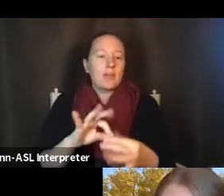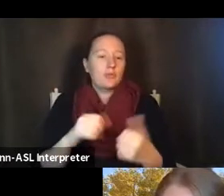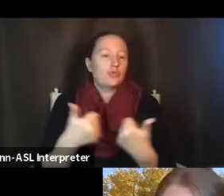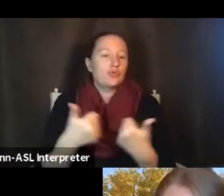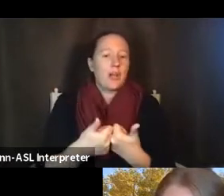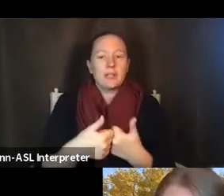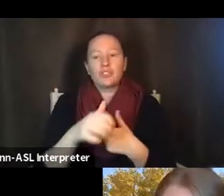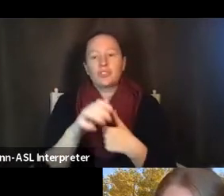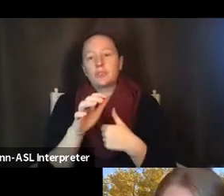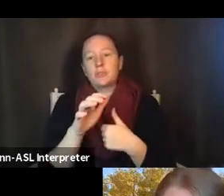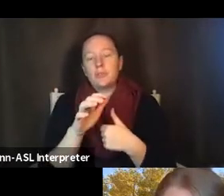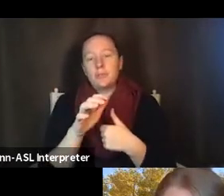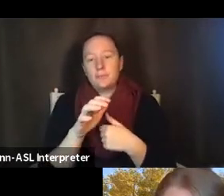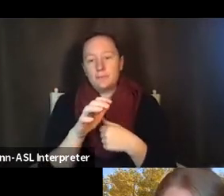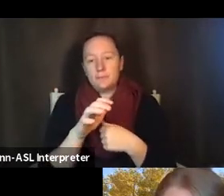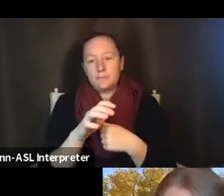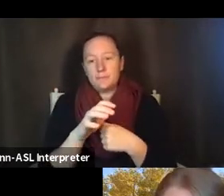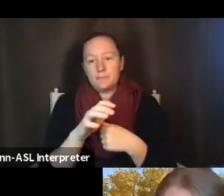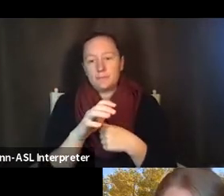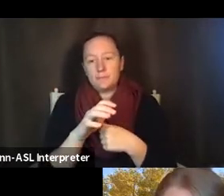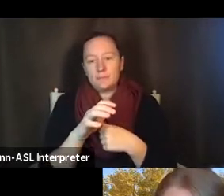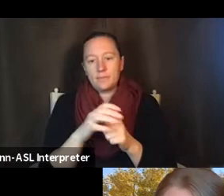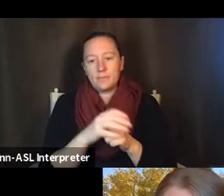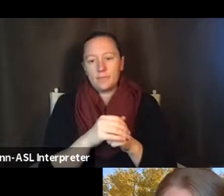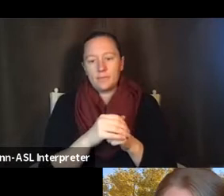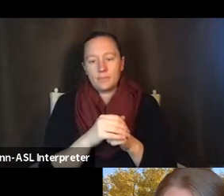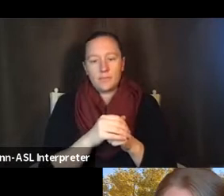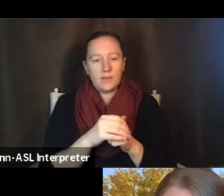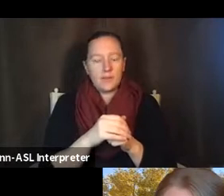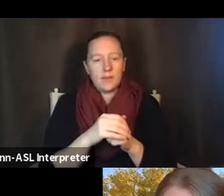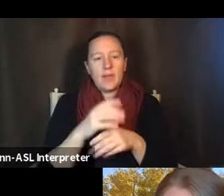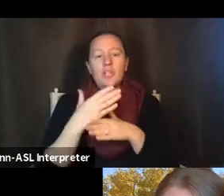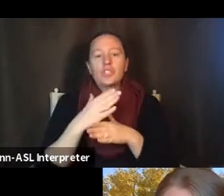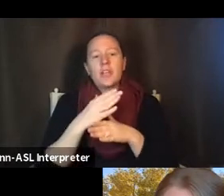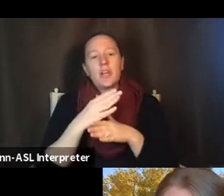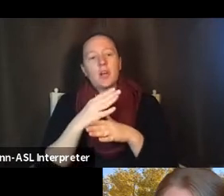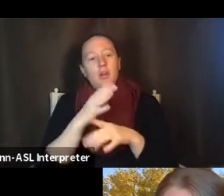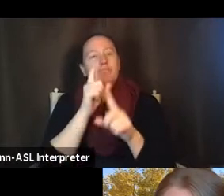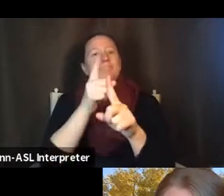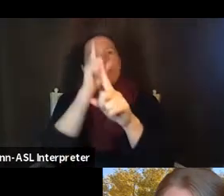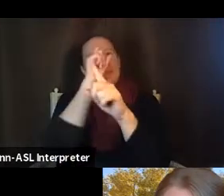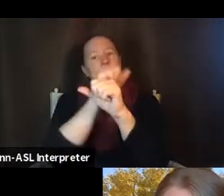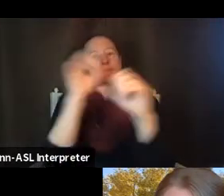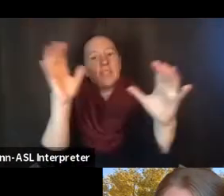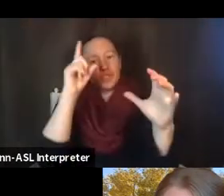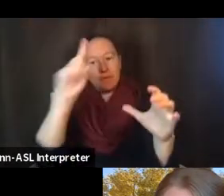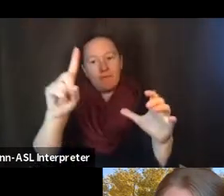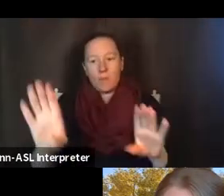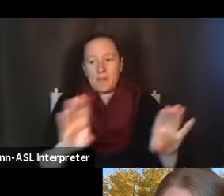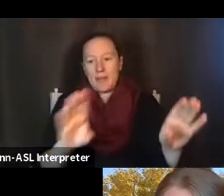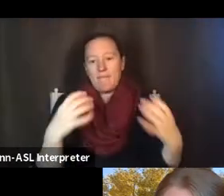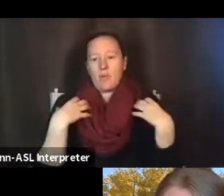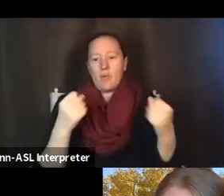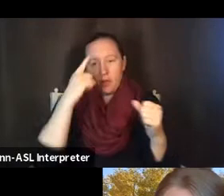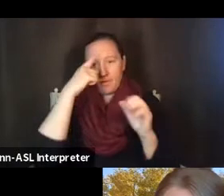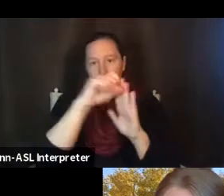is really a shared vision for behavioral health for the state. And that lack